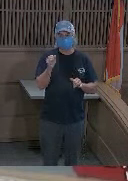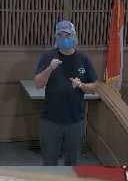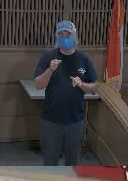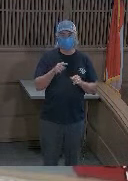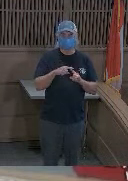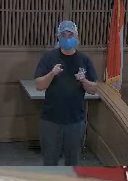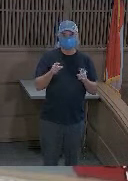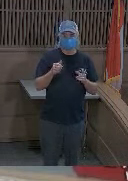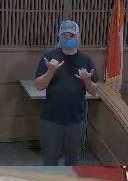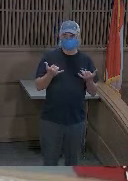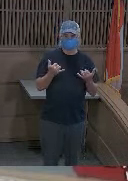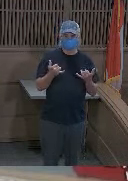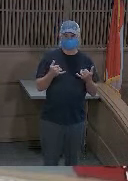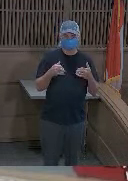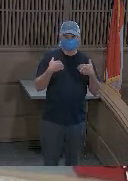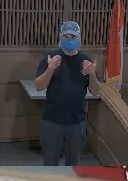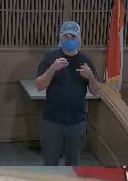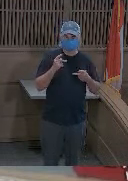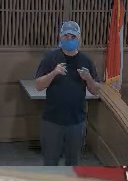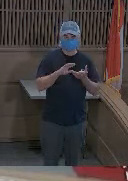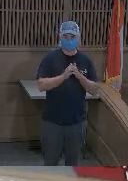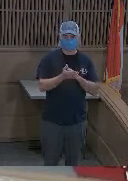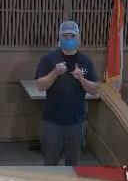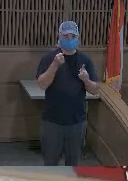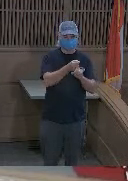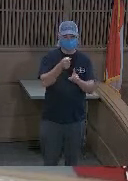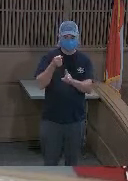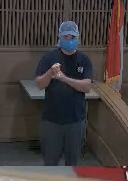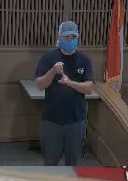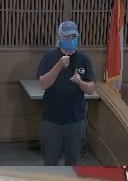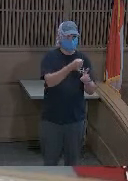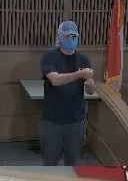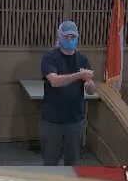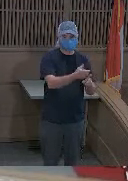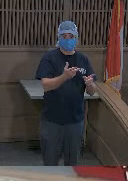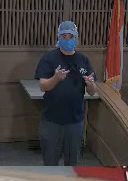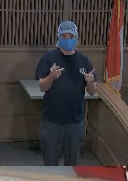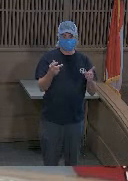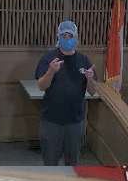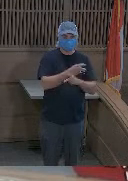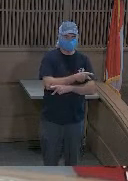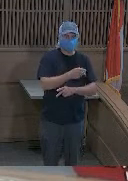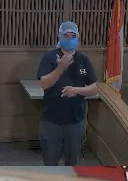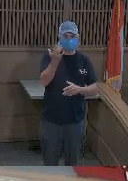we haven't already, that young people are very much at risk in our community.